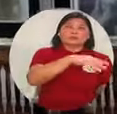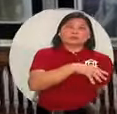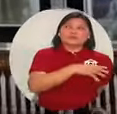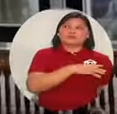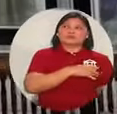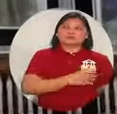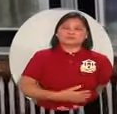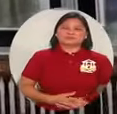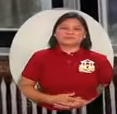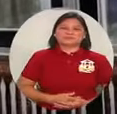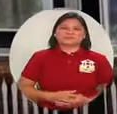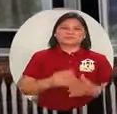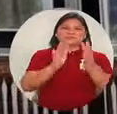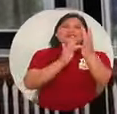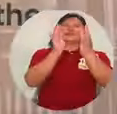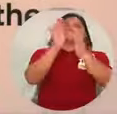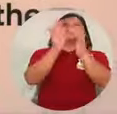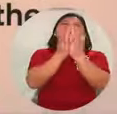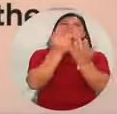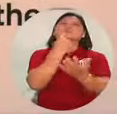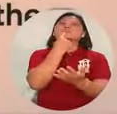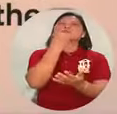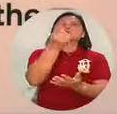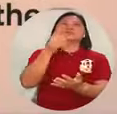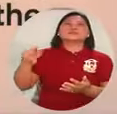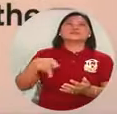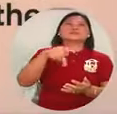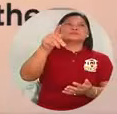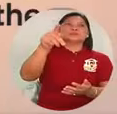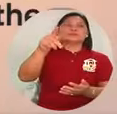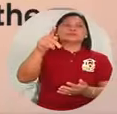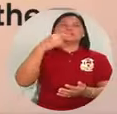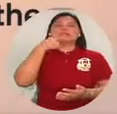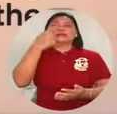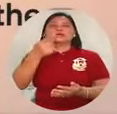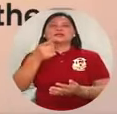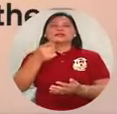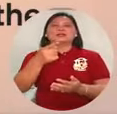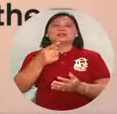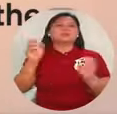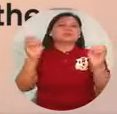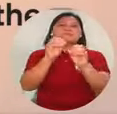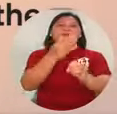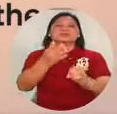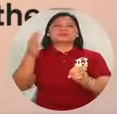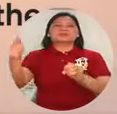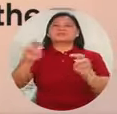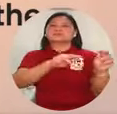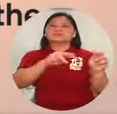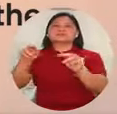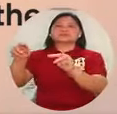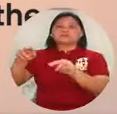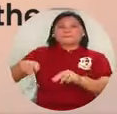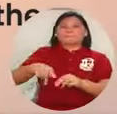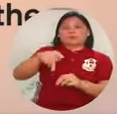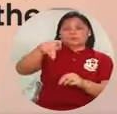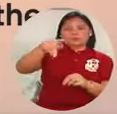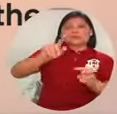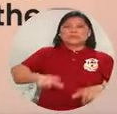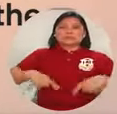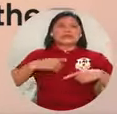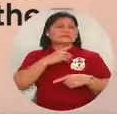Again, in Acts chapter 20, verse 24, Paul said, "None of these things move me, neither count I my life